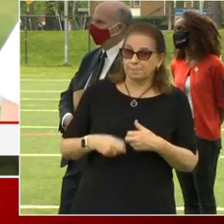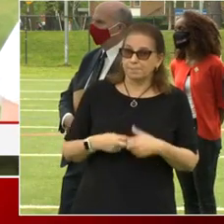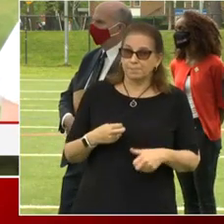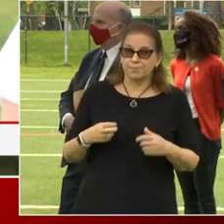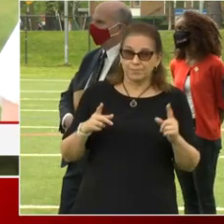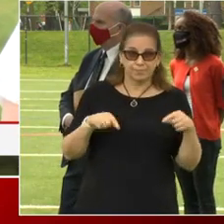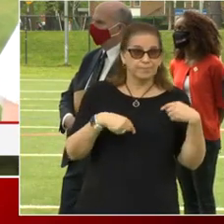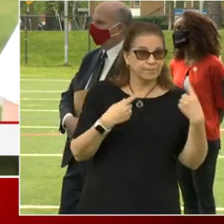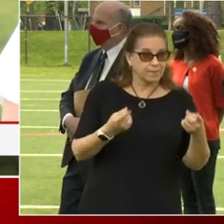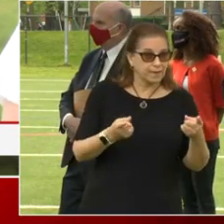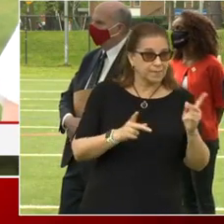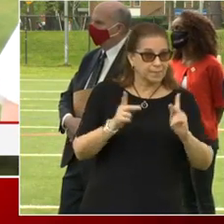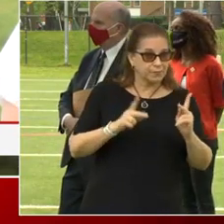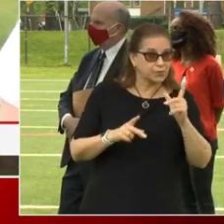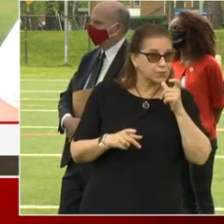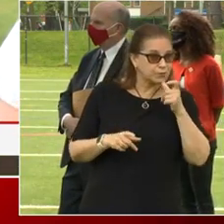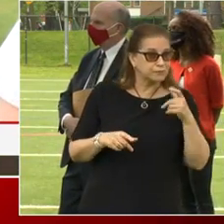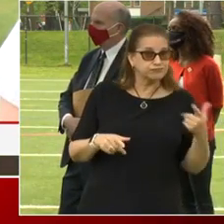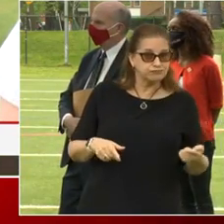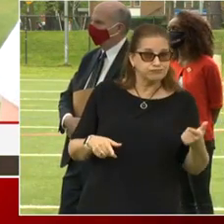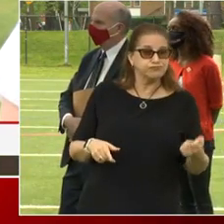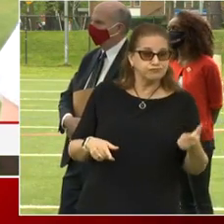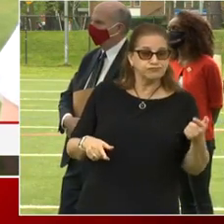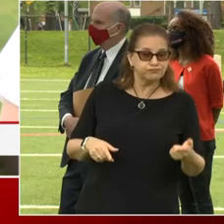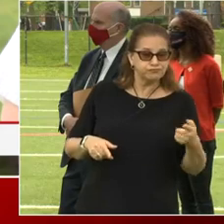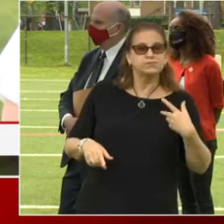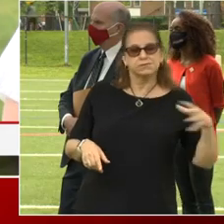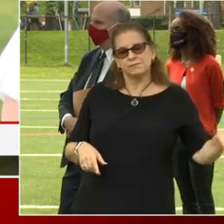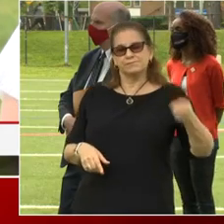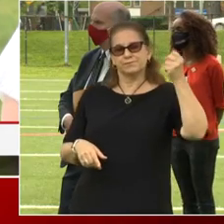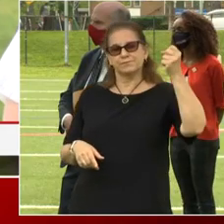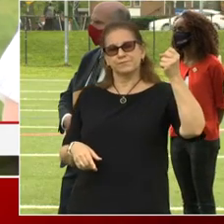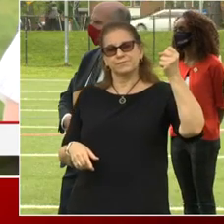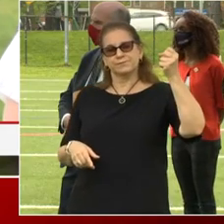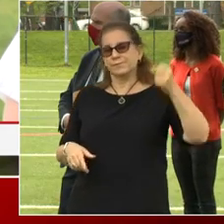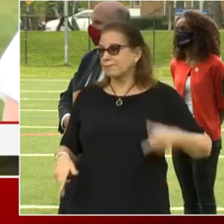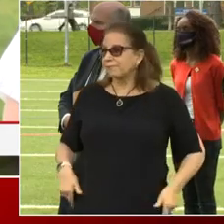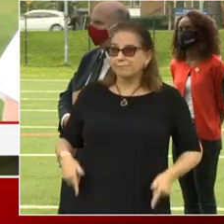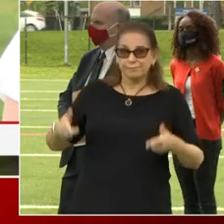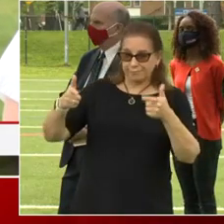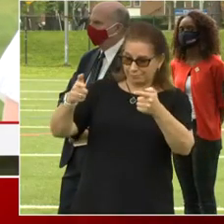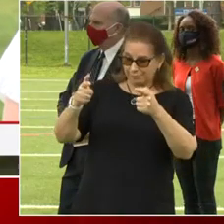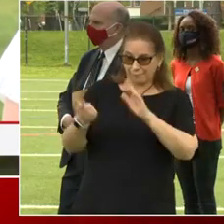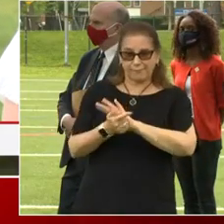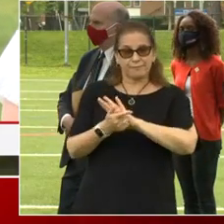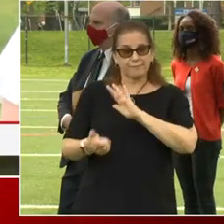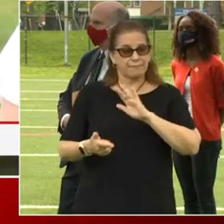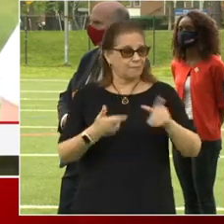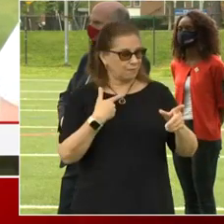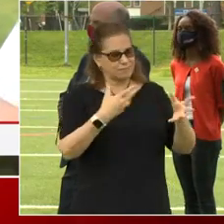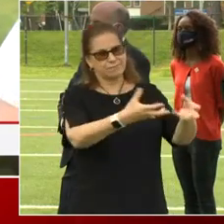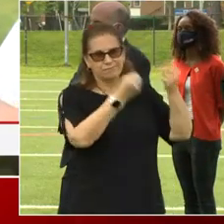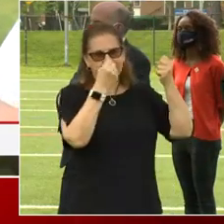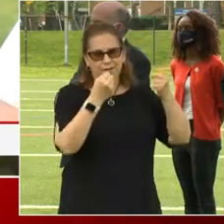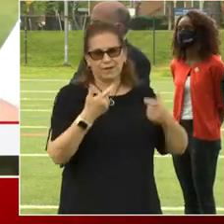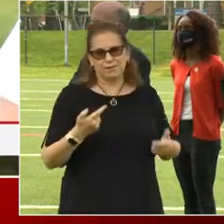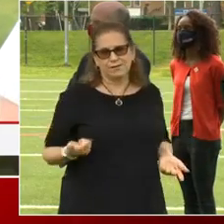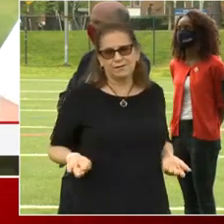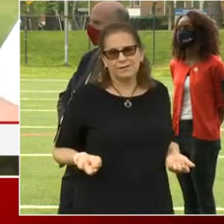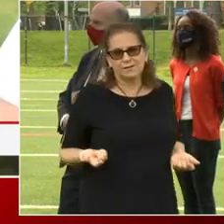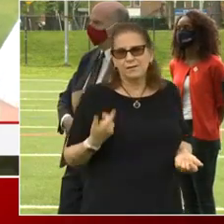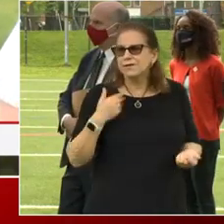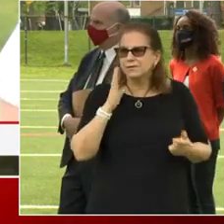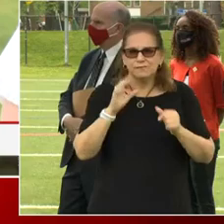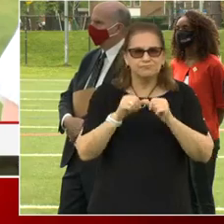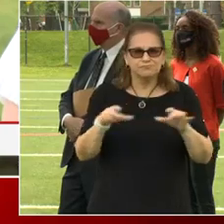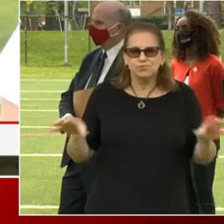long as we have people who are continuously pulling out illegal firearms in the hands of people who should not have them, we will continue as